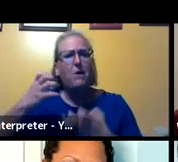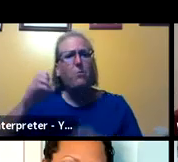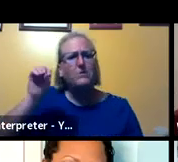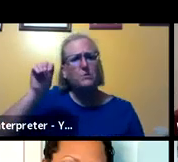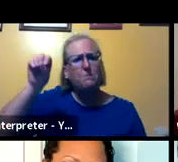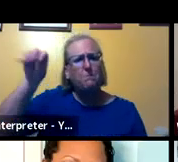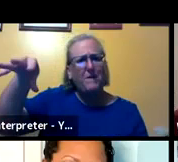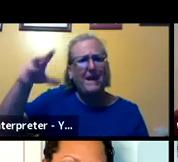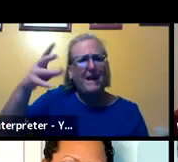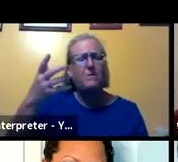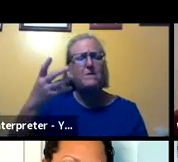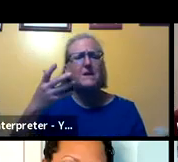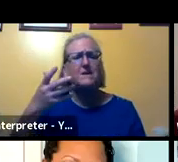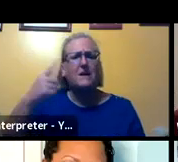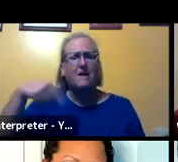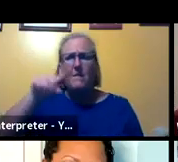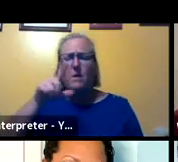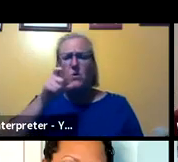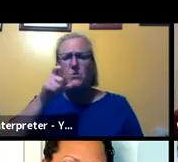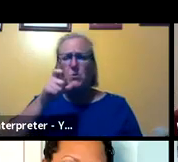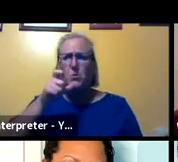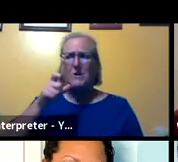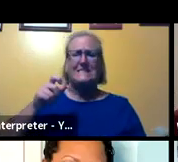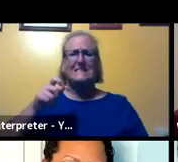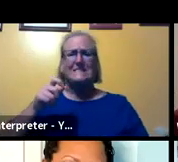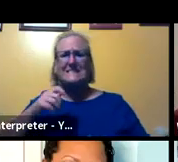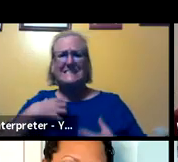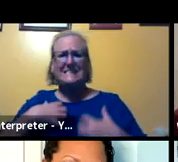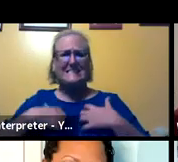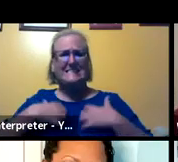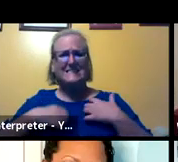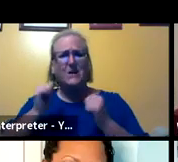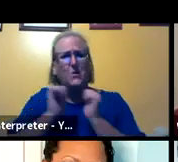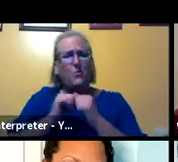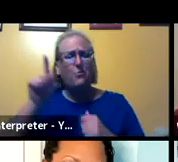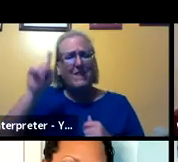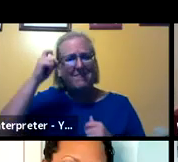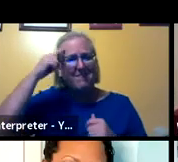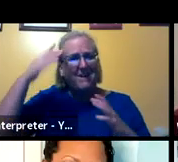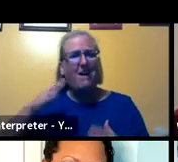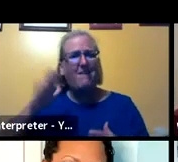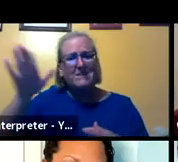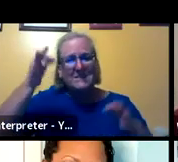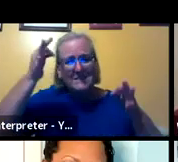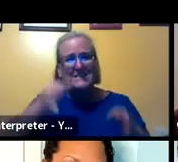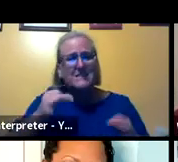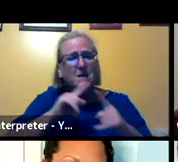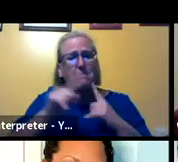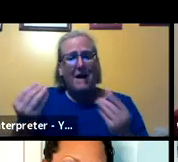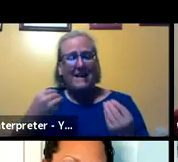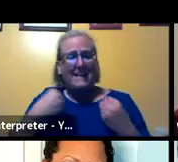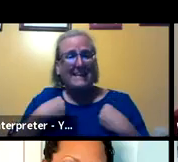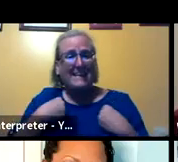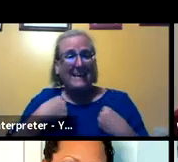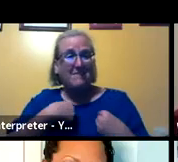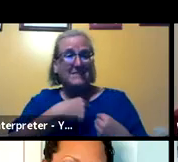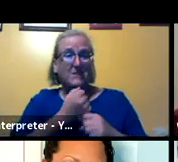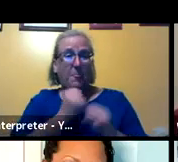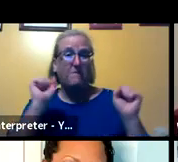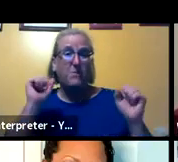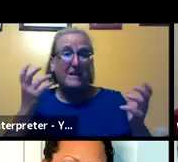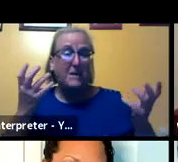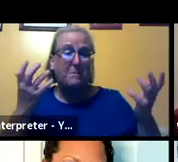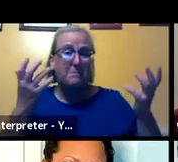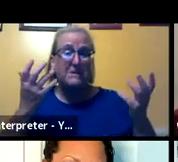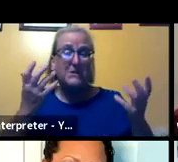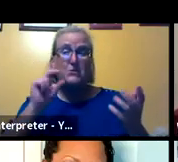who were feeling a little angst about the governor's decision and passing the buck. I do think that gives us the freedoms to do what is best